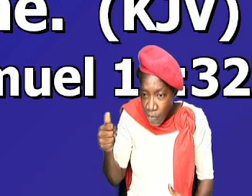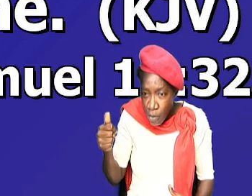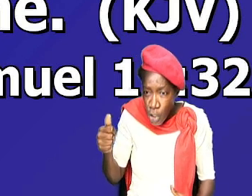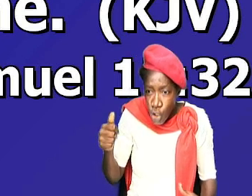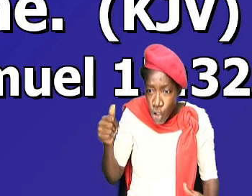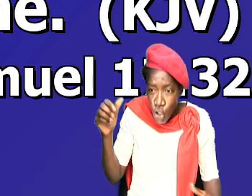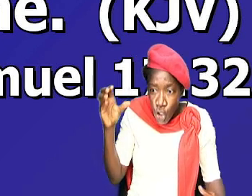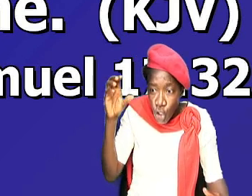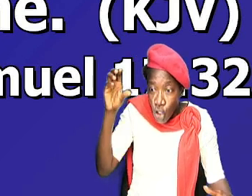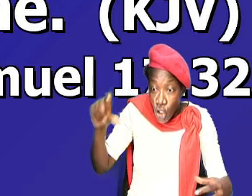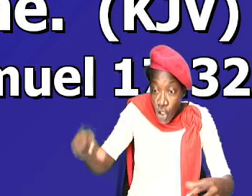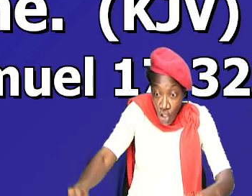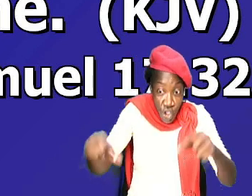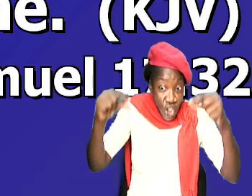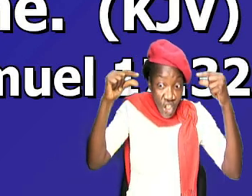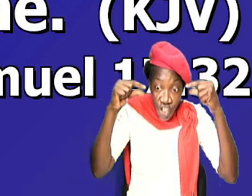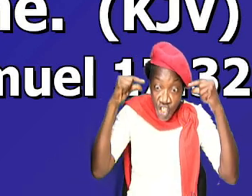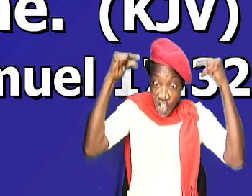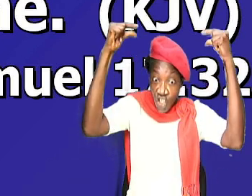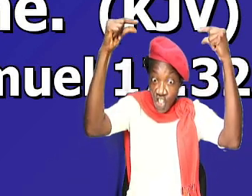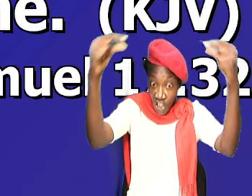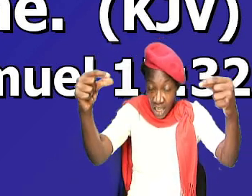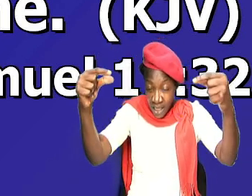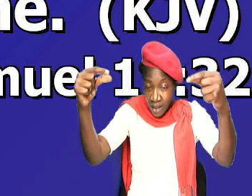lad that came to the king and said, king.